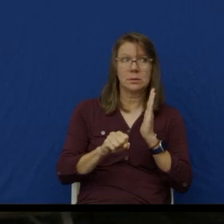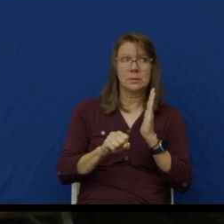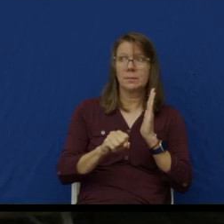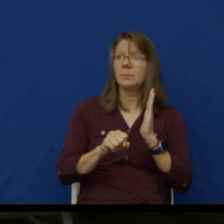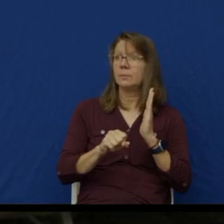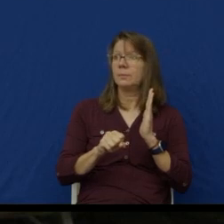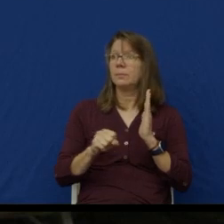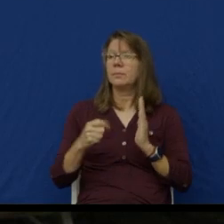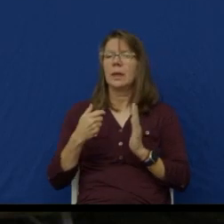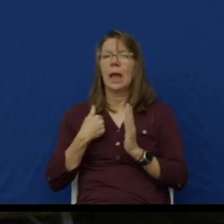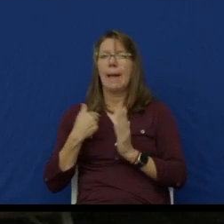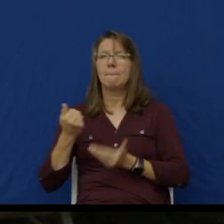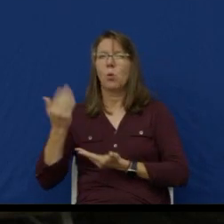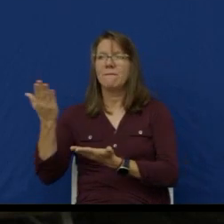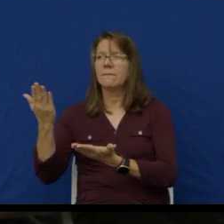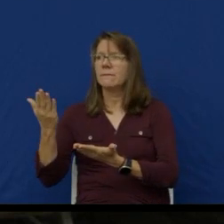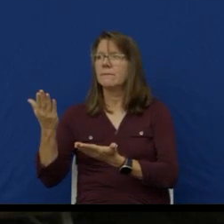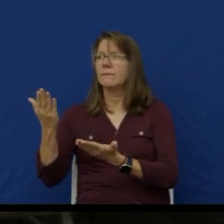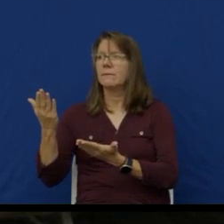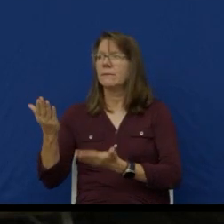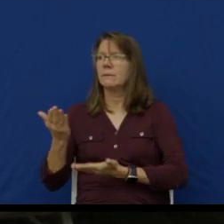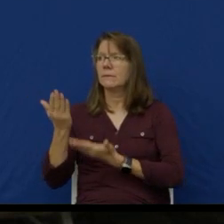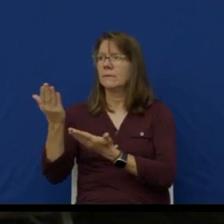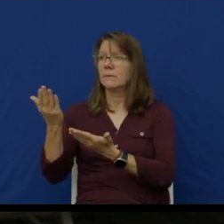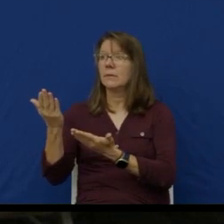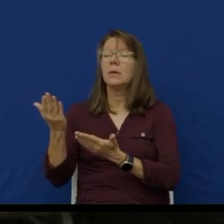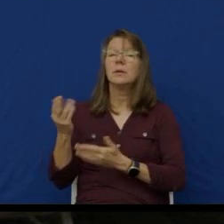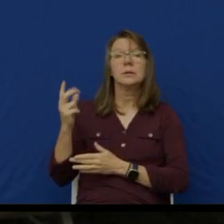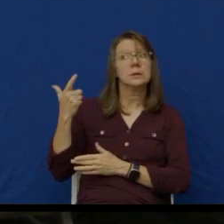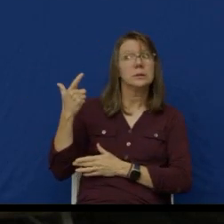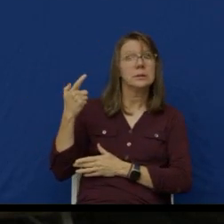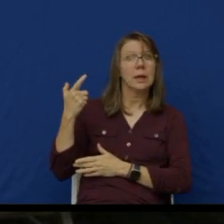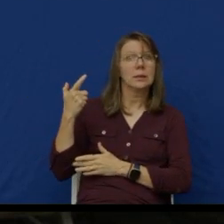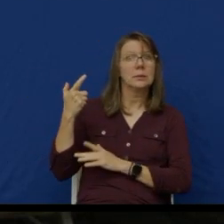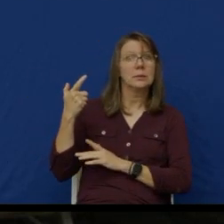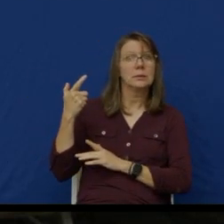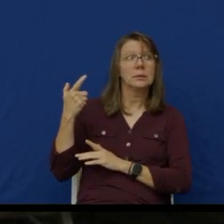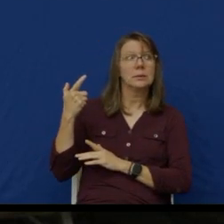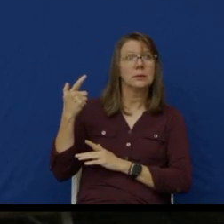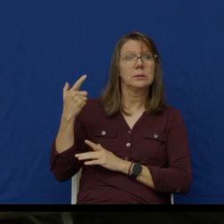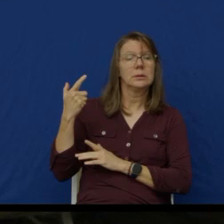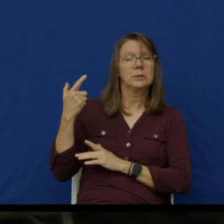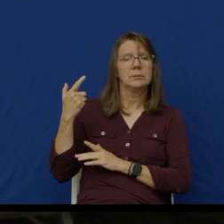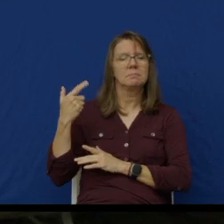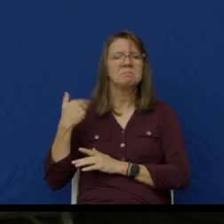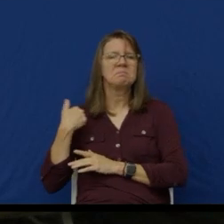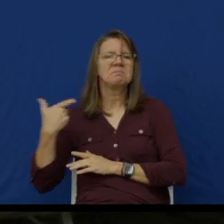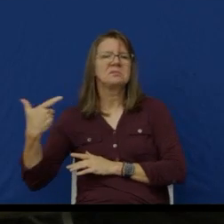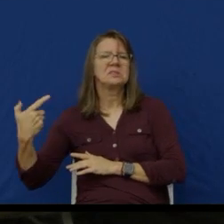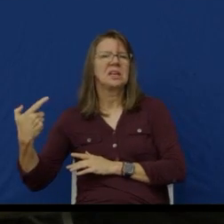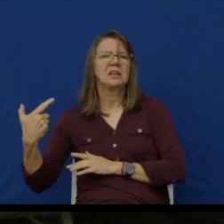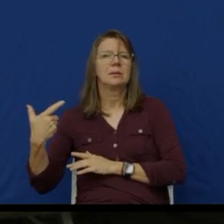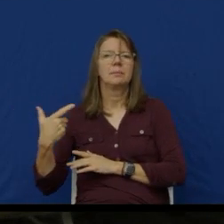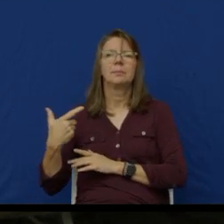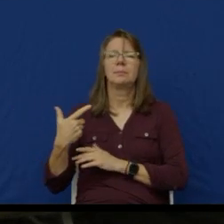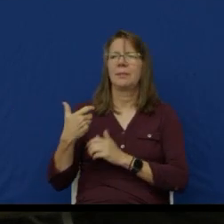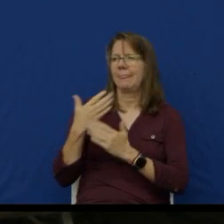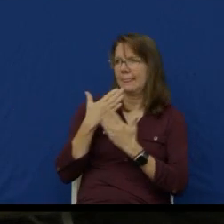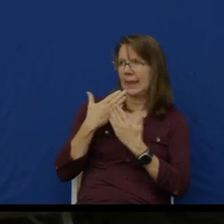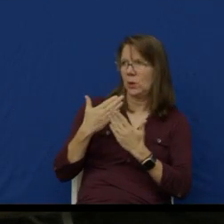So moved. Thank you, Dr. Todd. Is there a second? I'll second. Thank